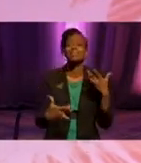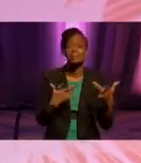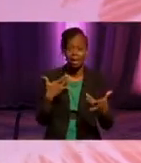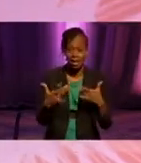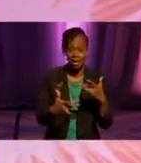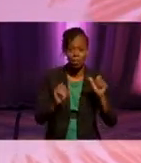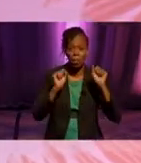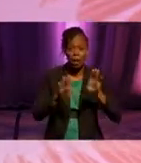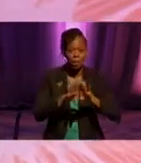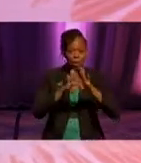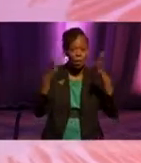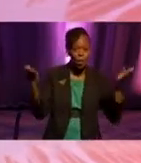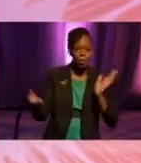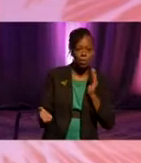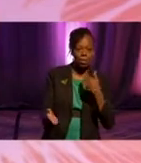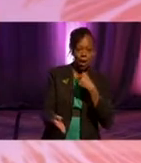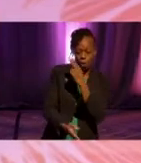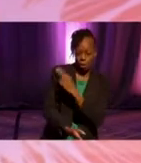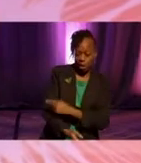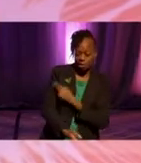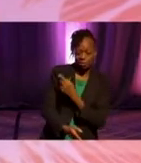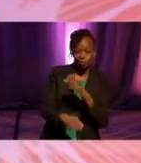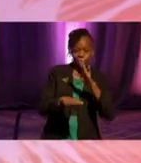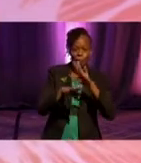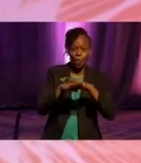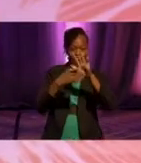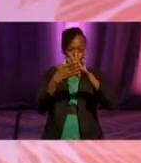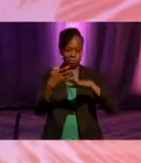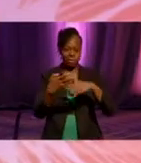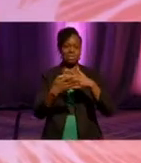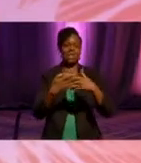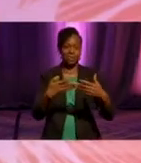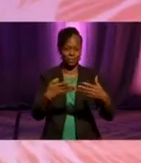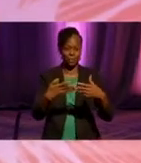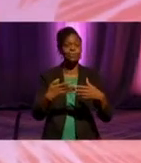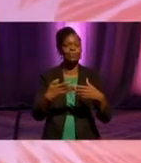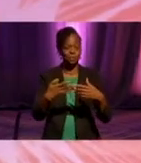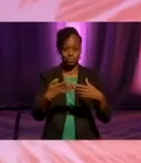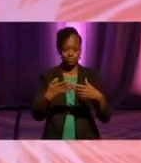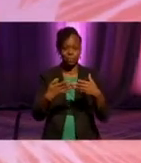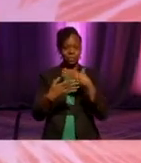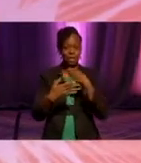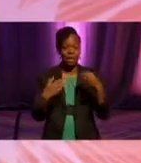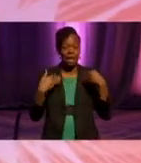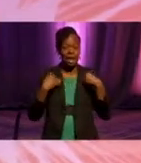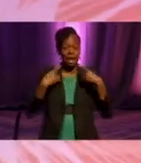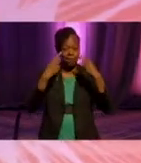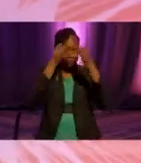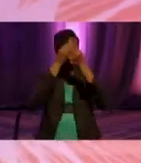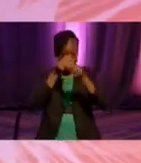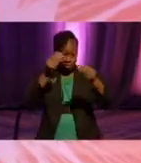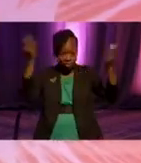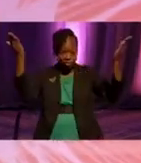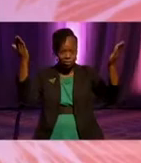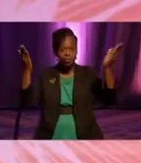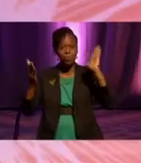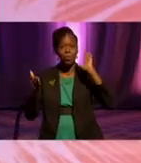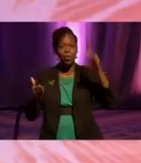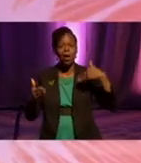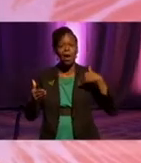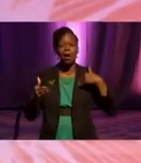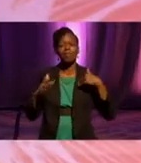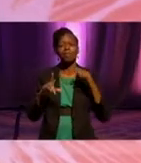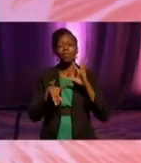our hospital on the schedule that we have announced, that we have an